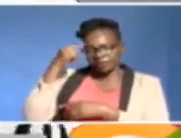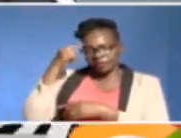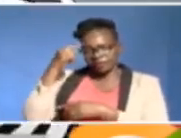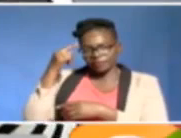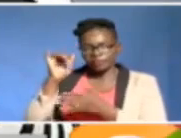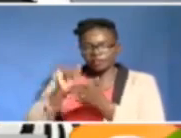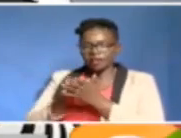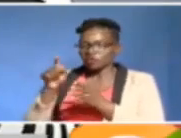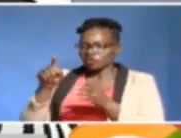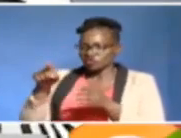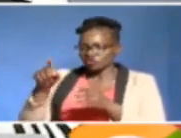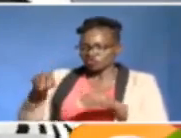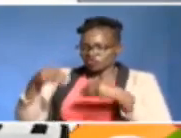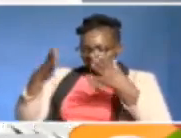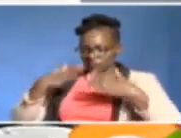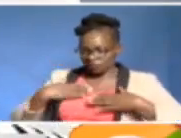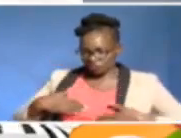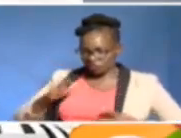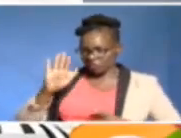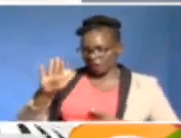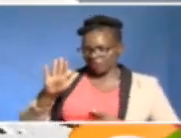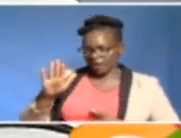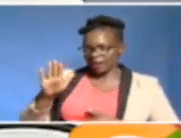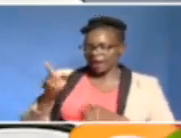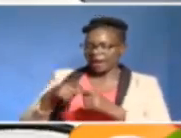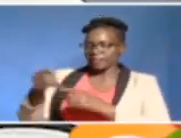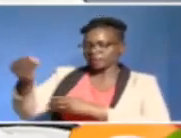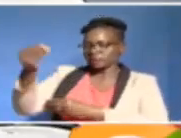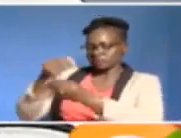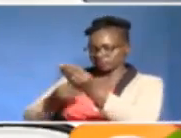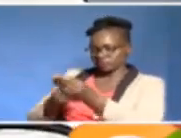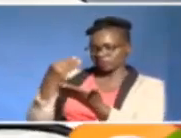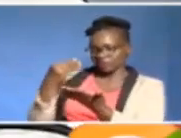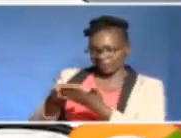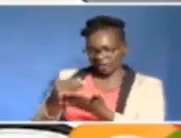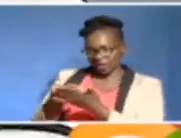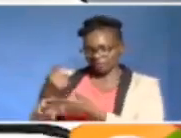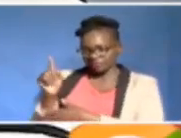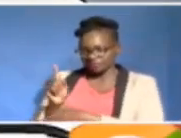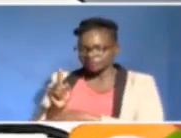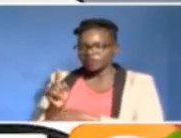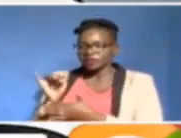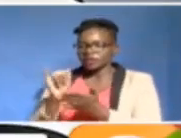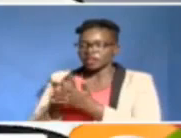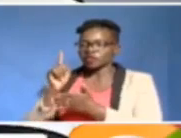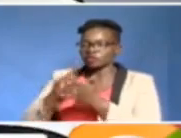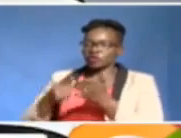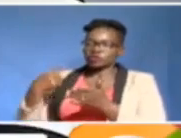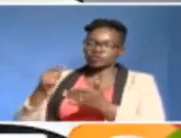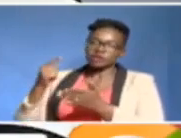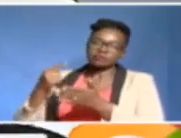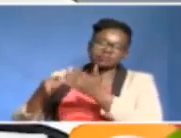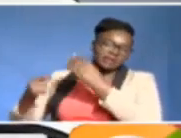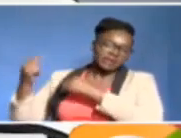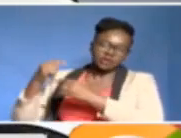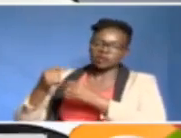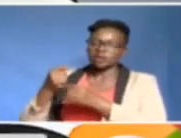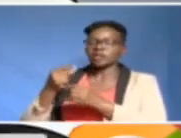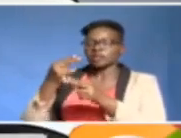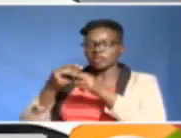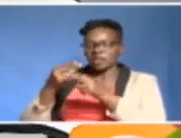giving yourself so that you get money in return. It is what we traditionally call